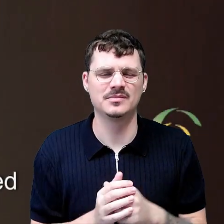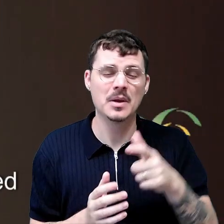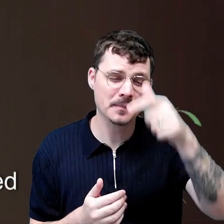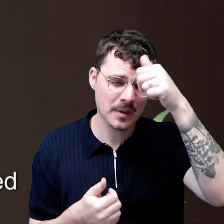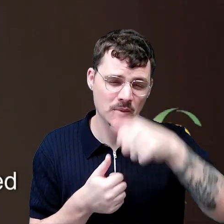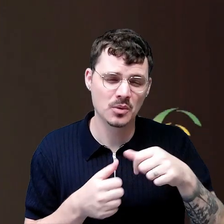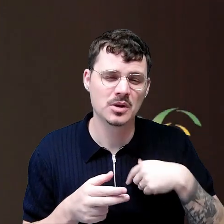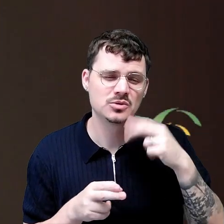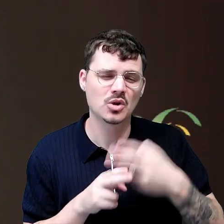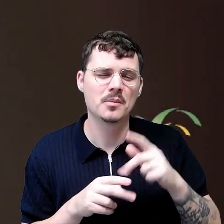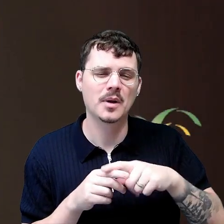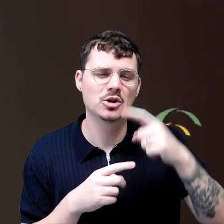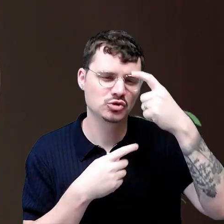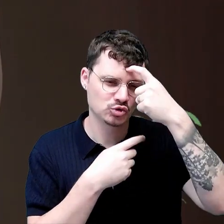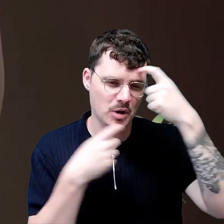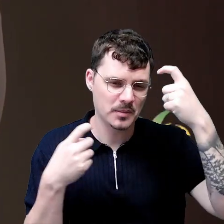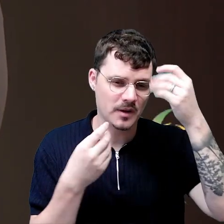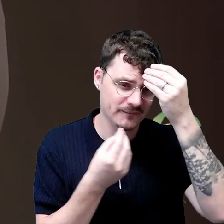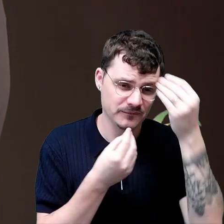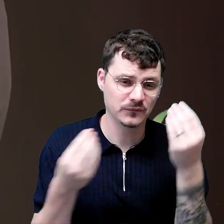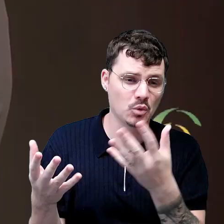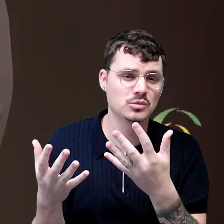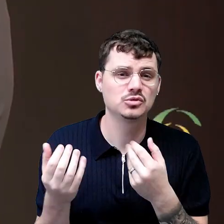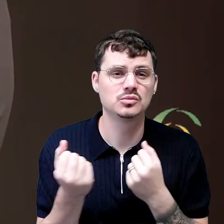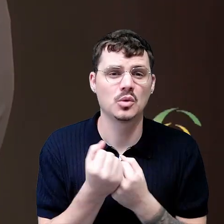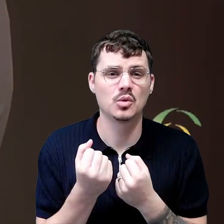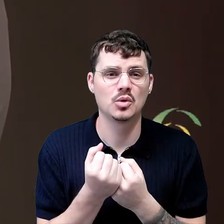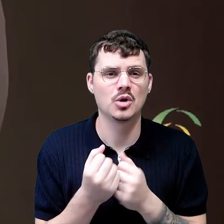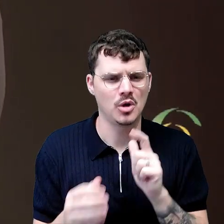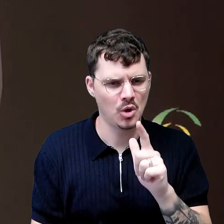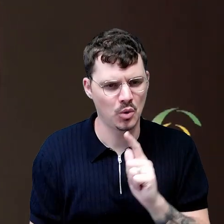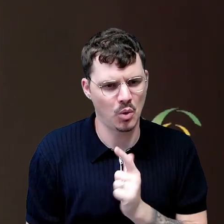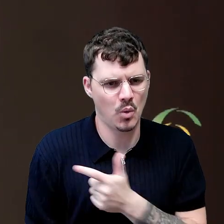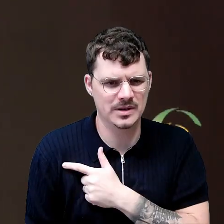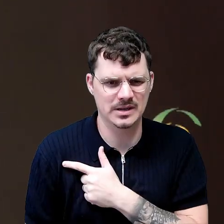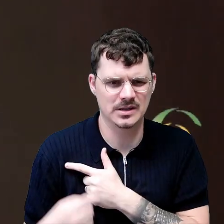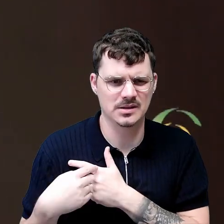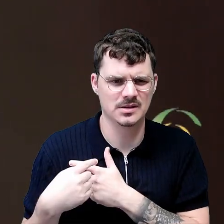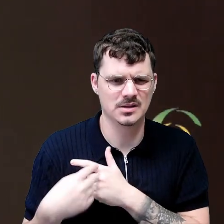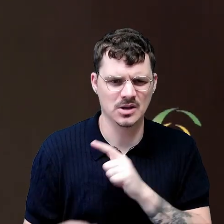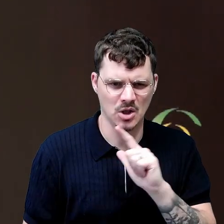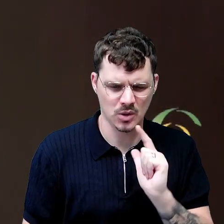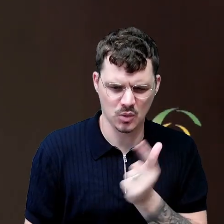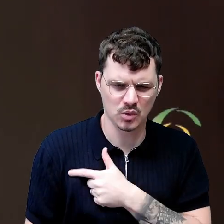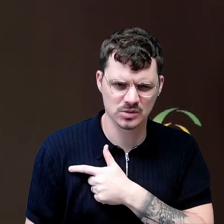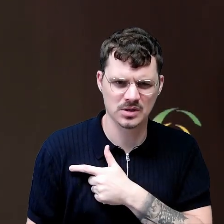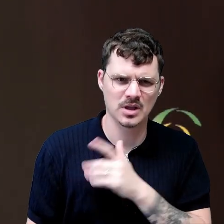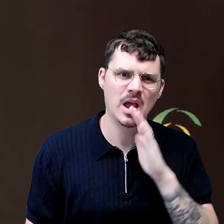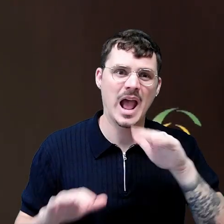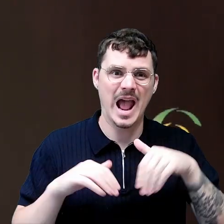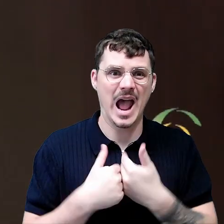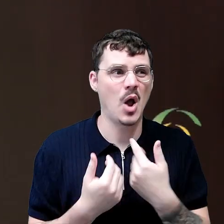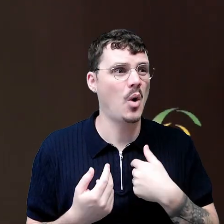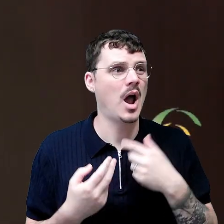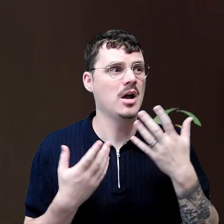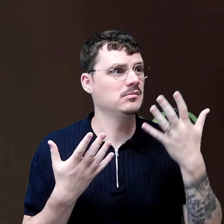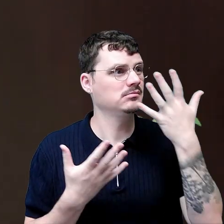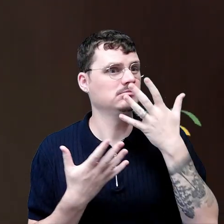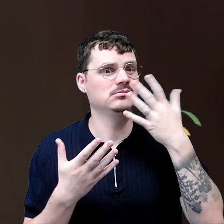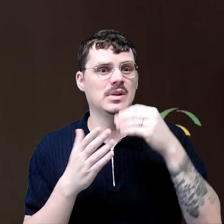talked about trauma-informed support, loyalty. Loyalty. How do I look in public?